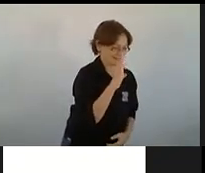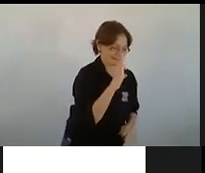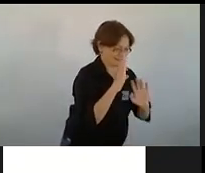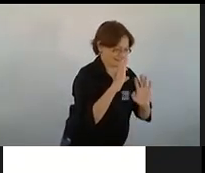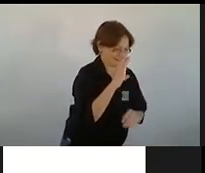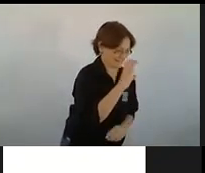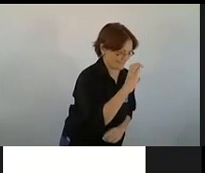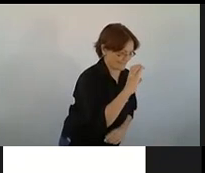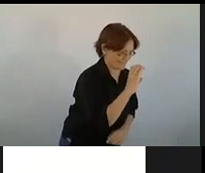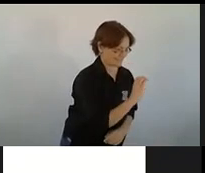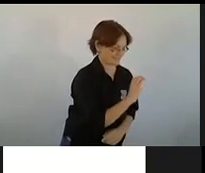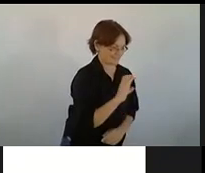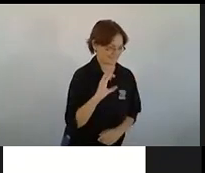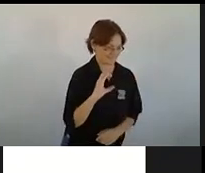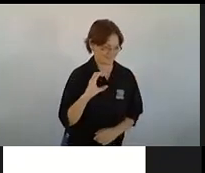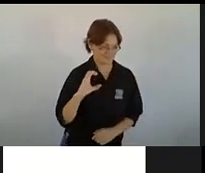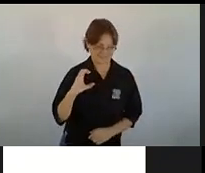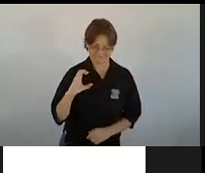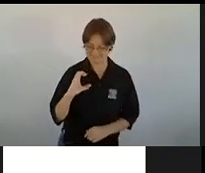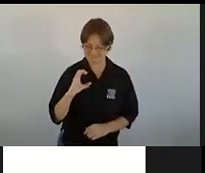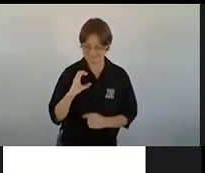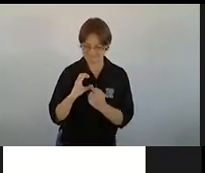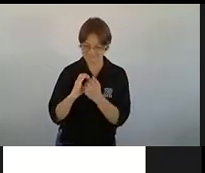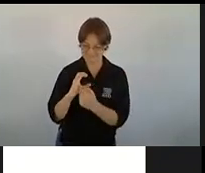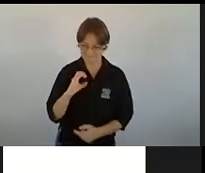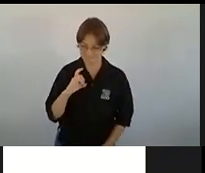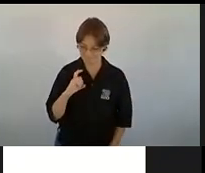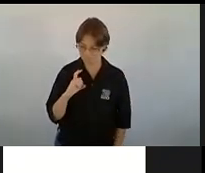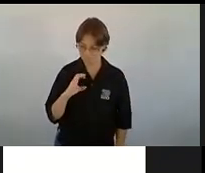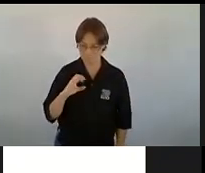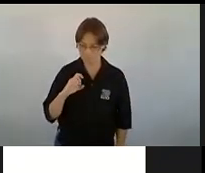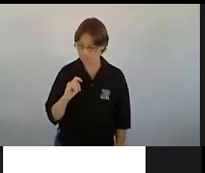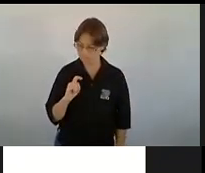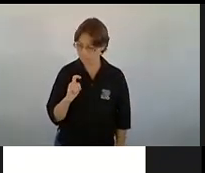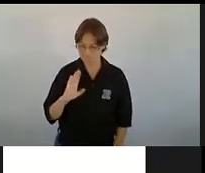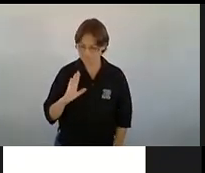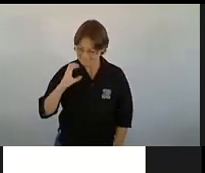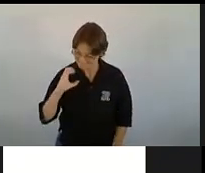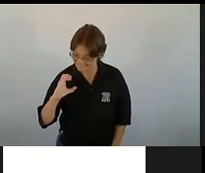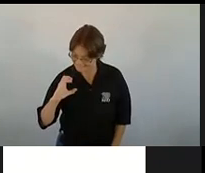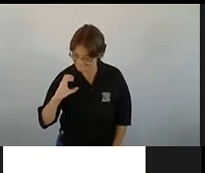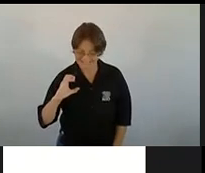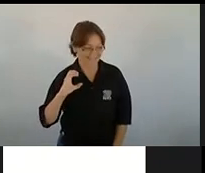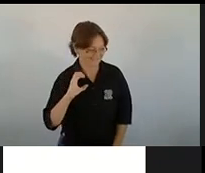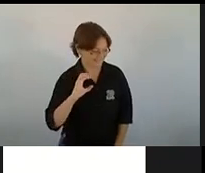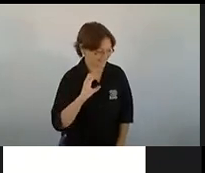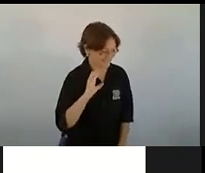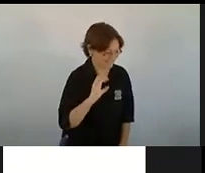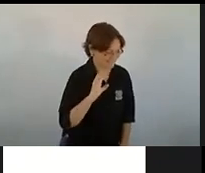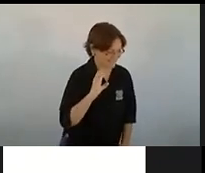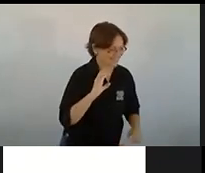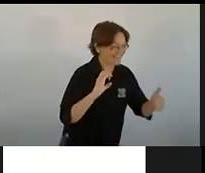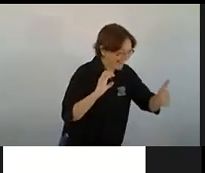Okay, yeah, I can see that. So make sure it bends. Yeah, that's fine. Takalani, I see that's correct.